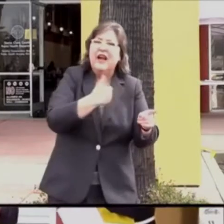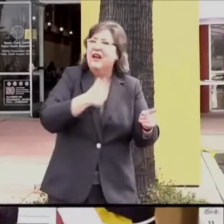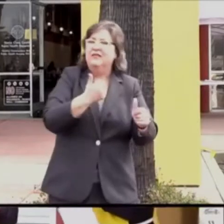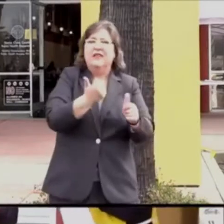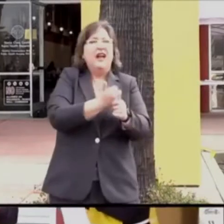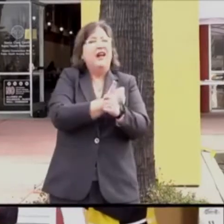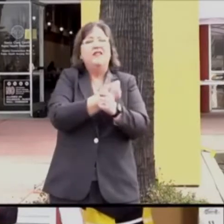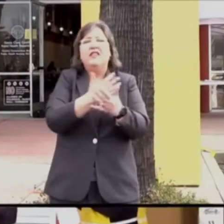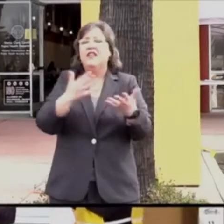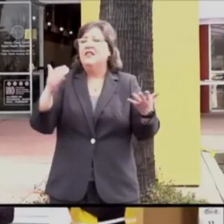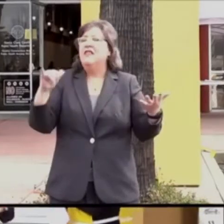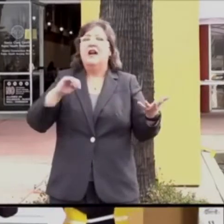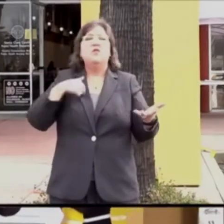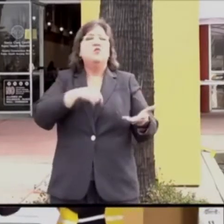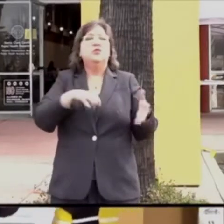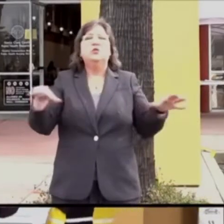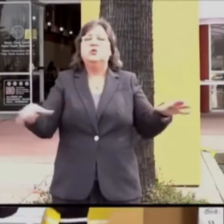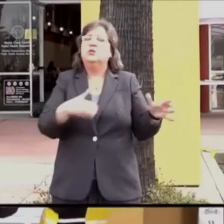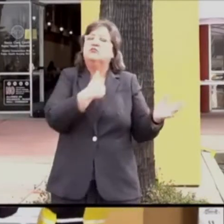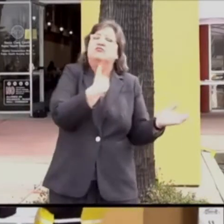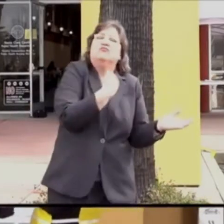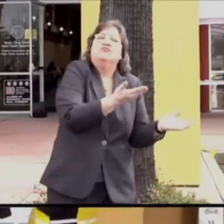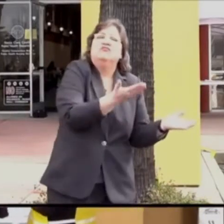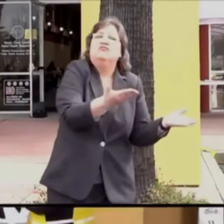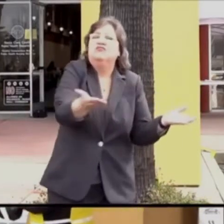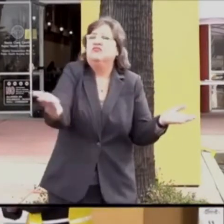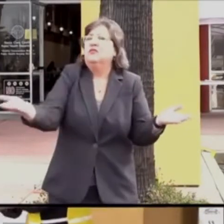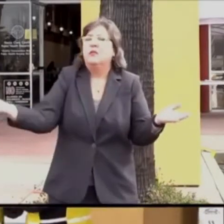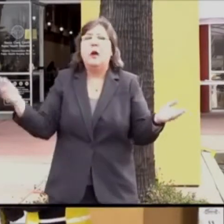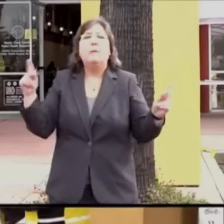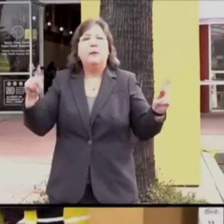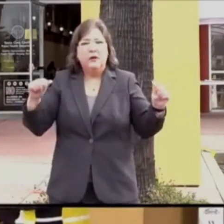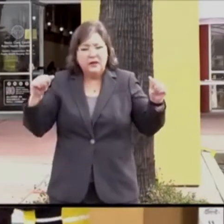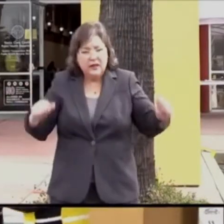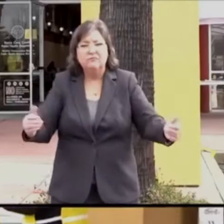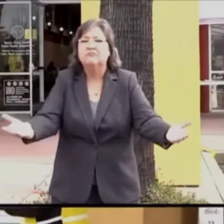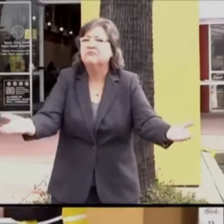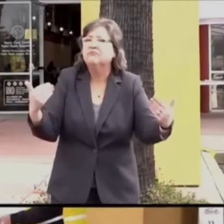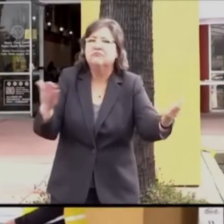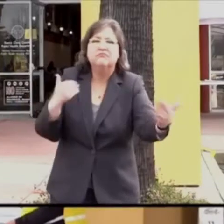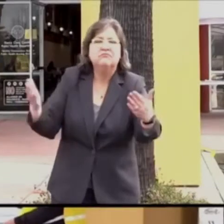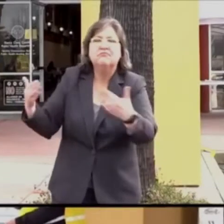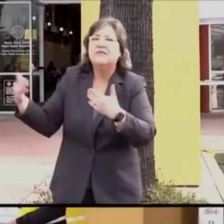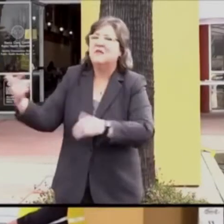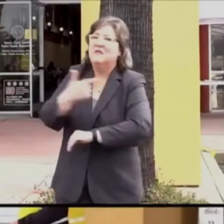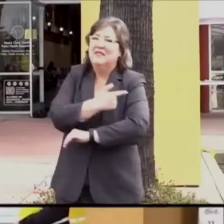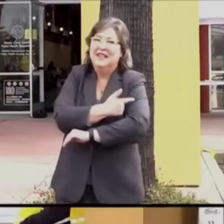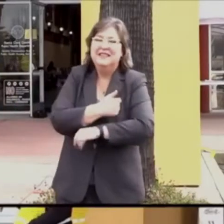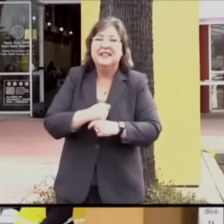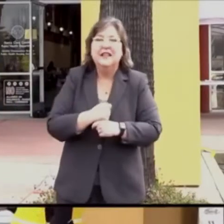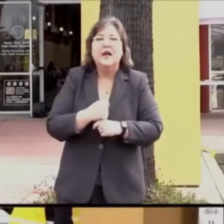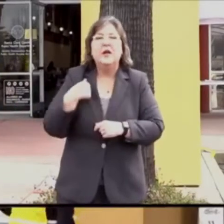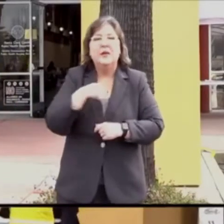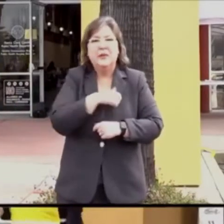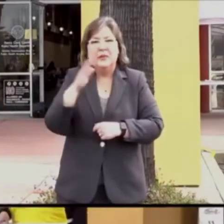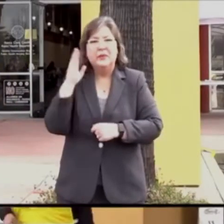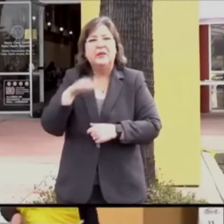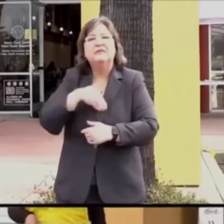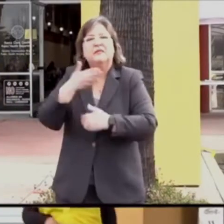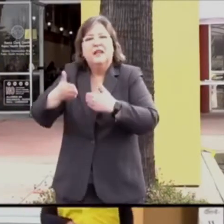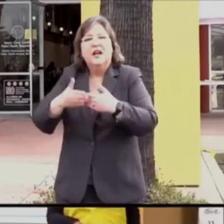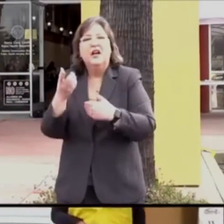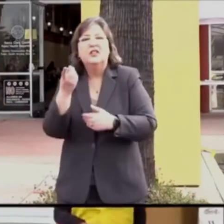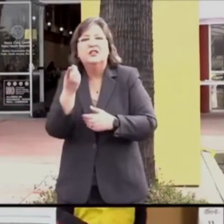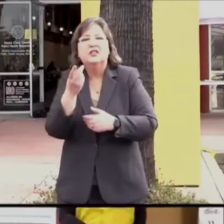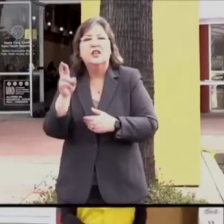that, I'm going to turn it over to Rocio Luna. And Rocio, Dr. Luna is leading our efforts in our equity expansion of